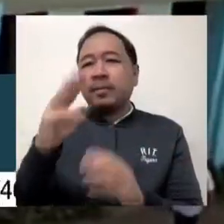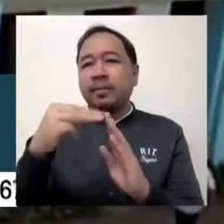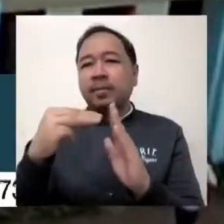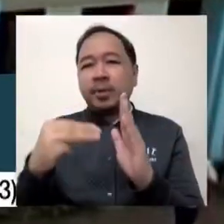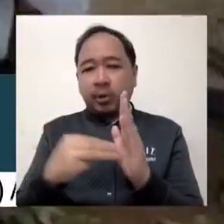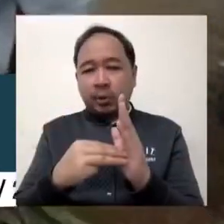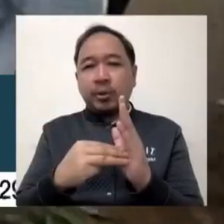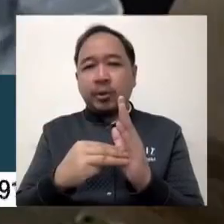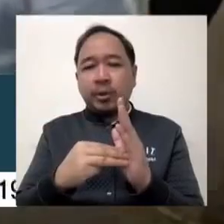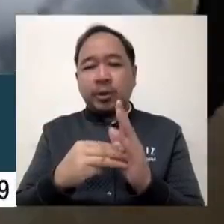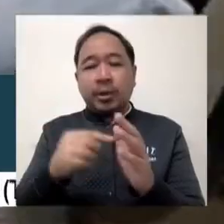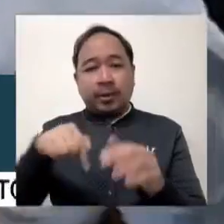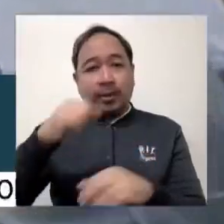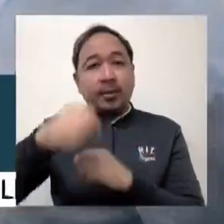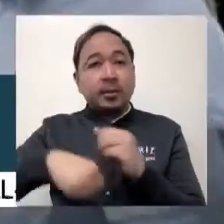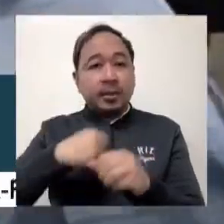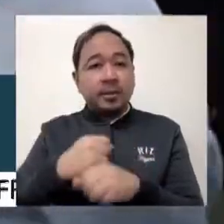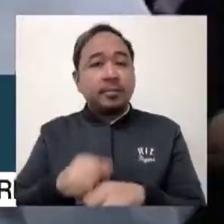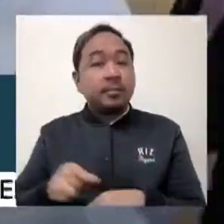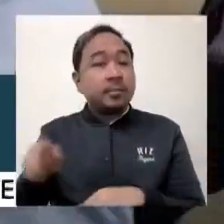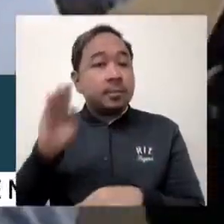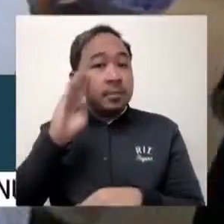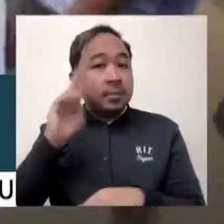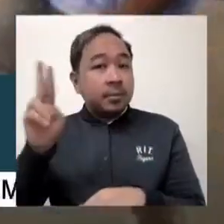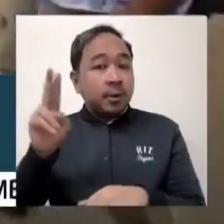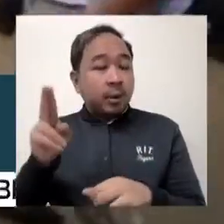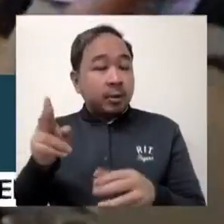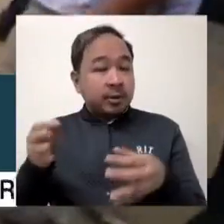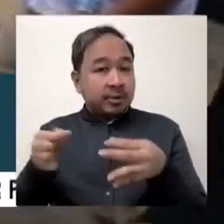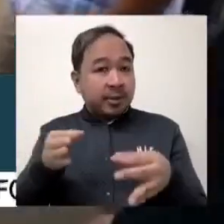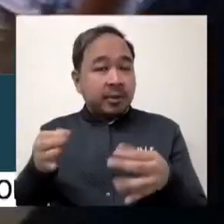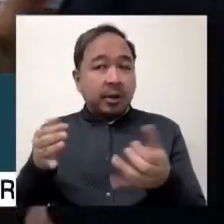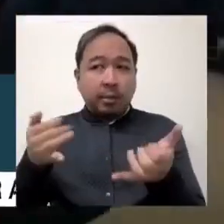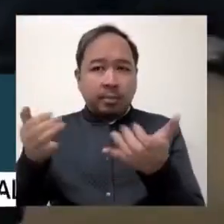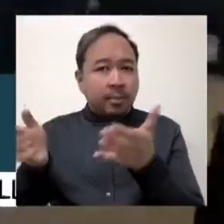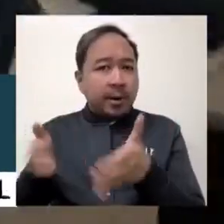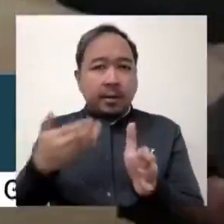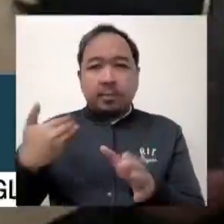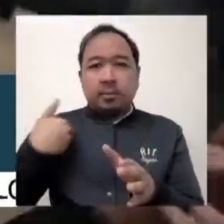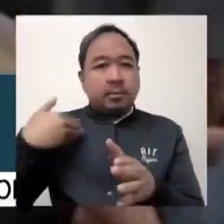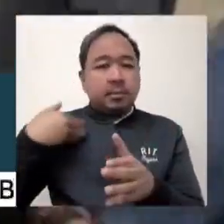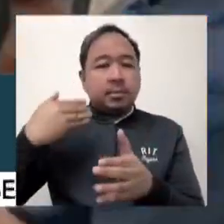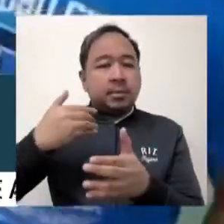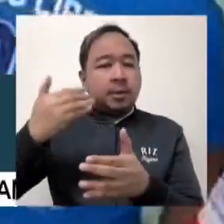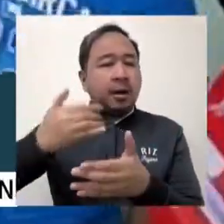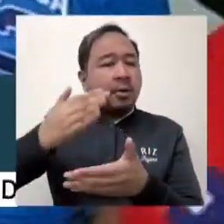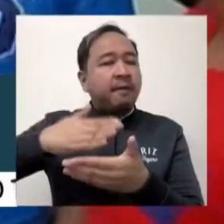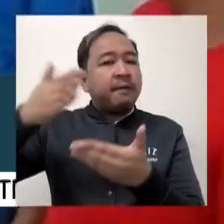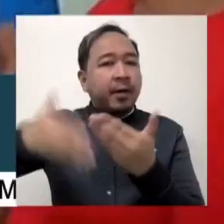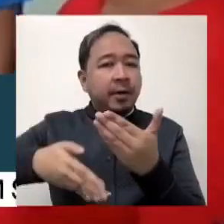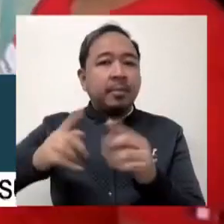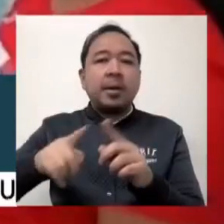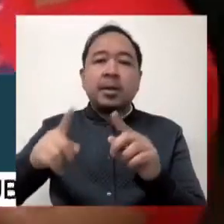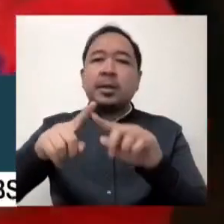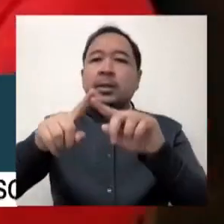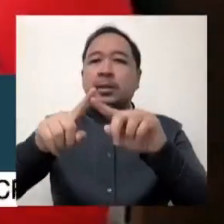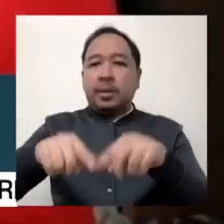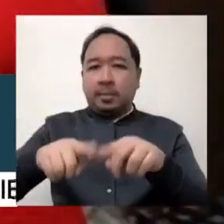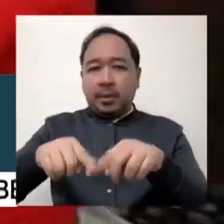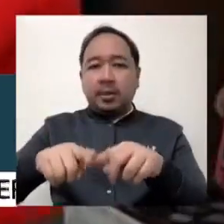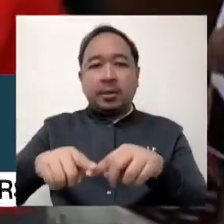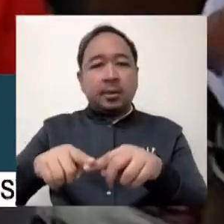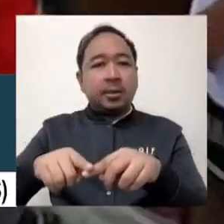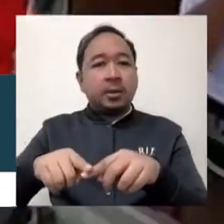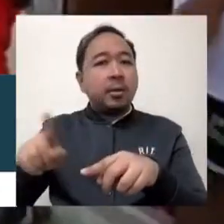year. According to the president, the plan is still not yet final and it will be implemented on a case-to-case basis depending on